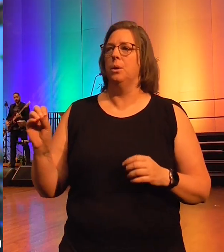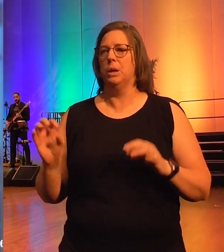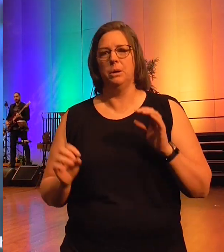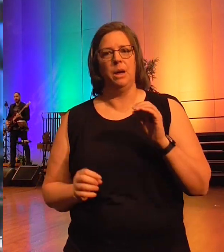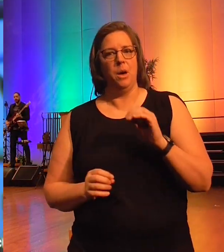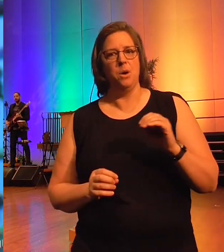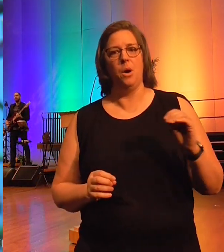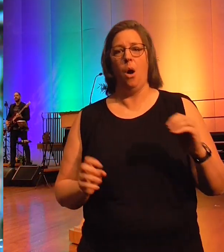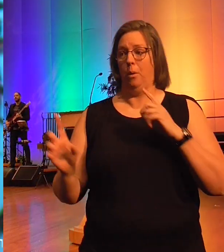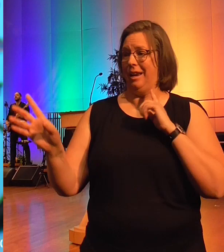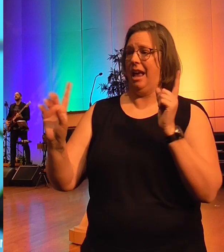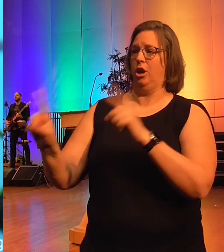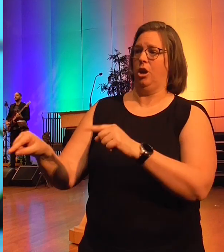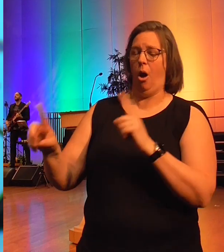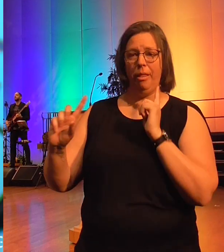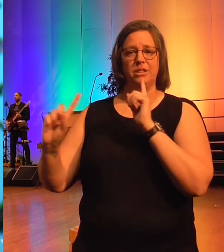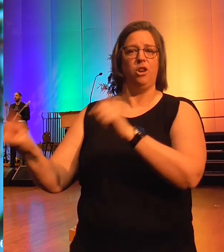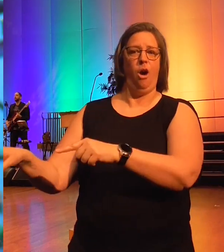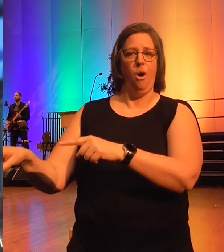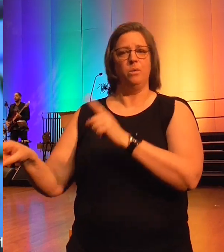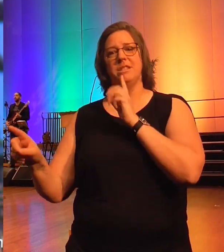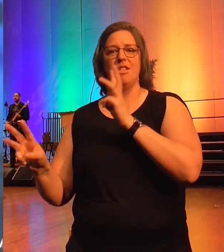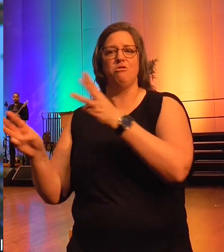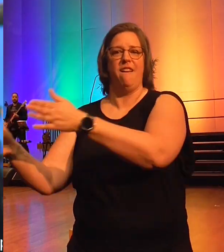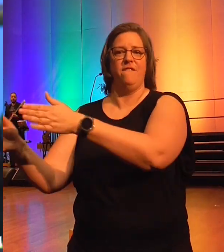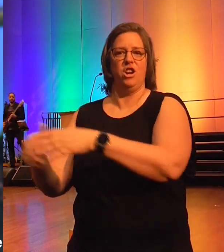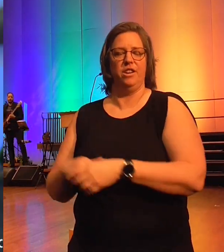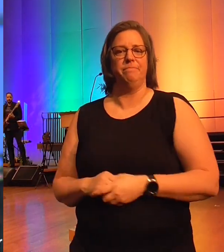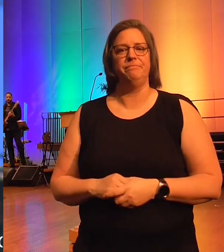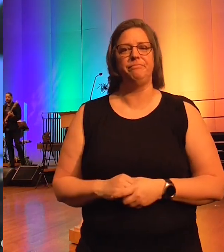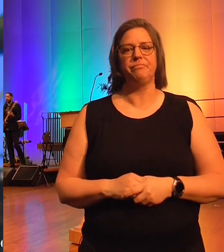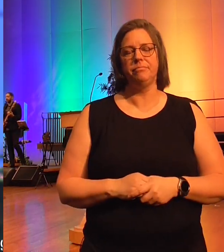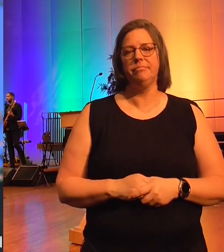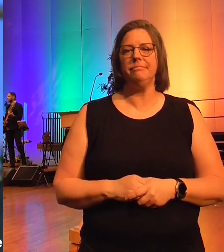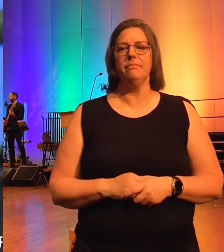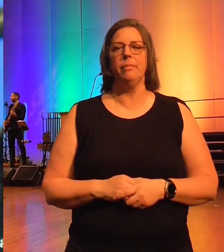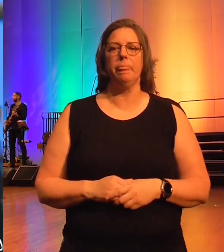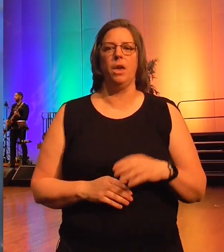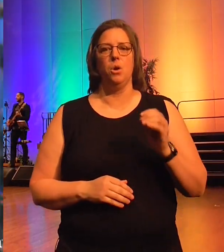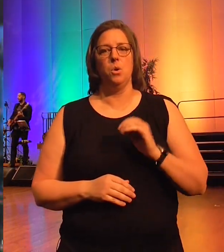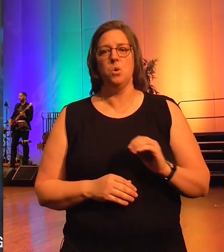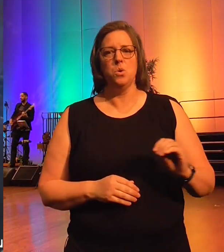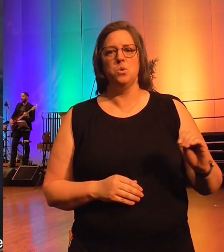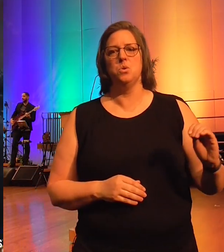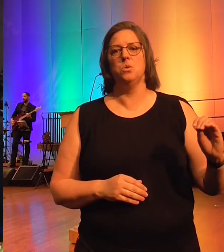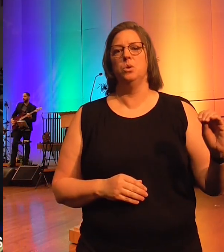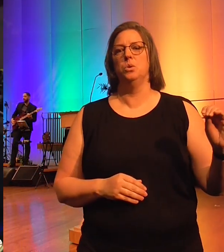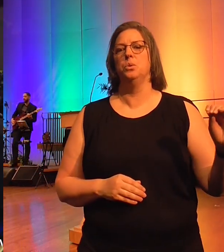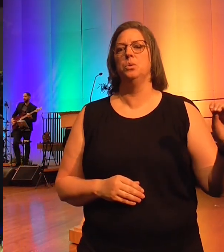Ooh, gotta go down like amazing grace.